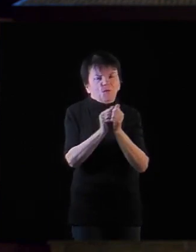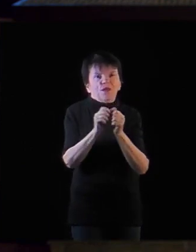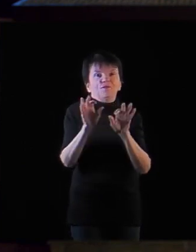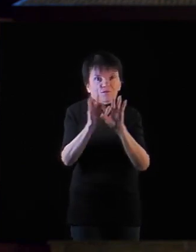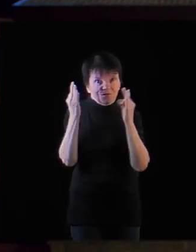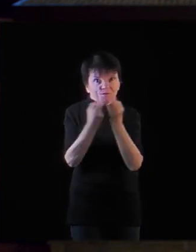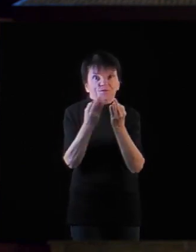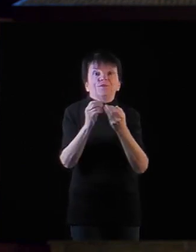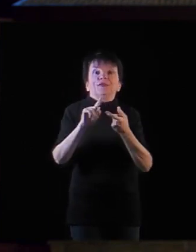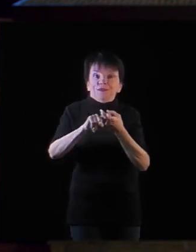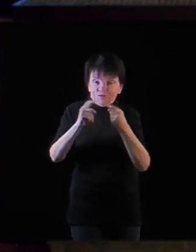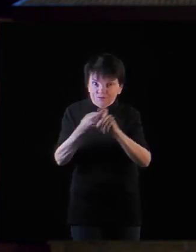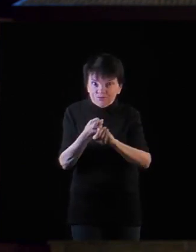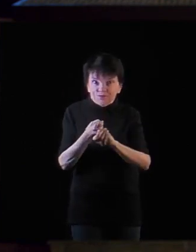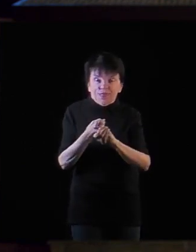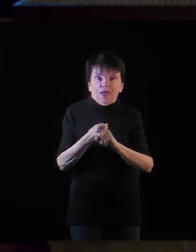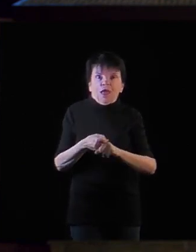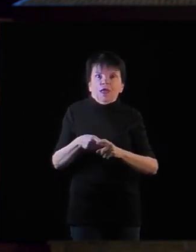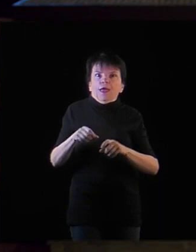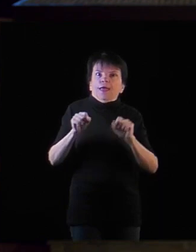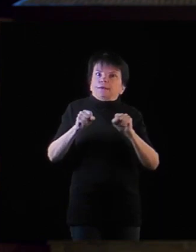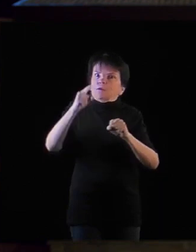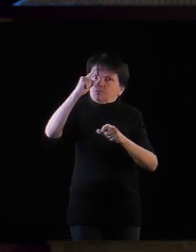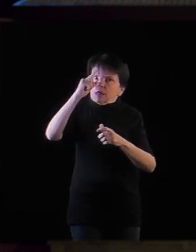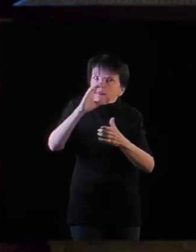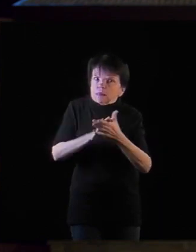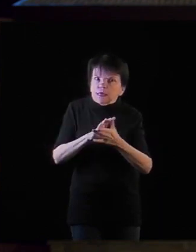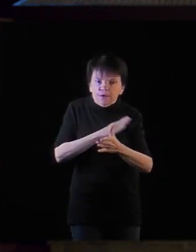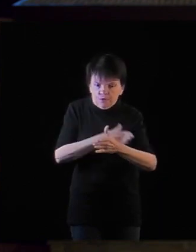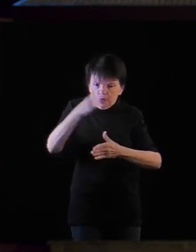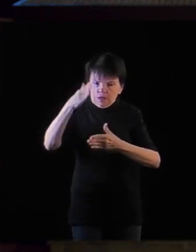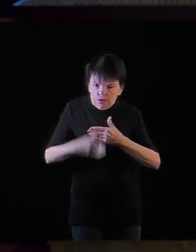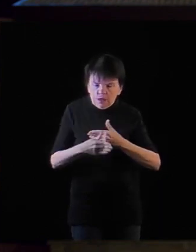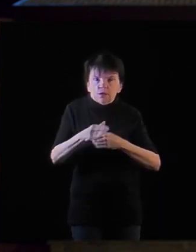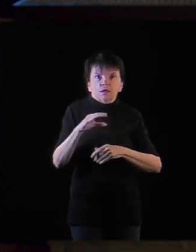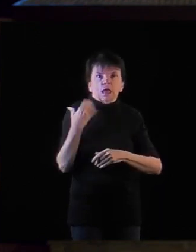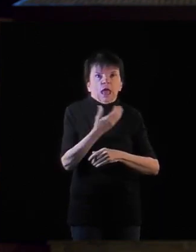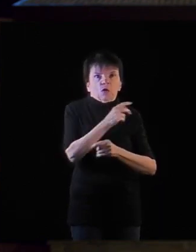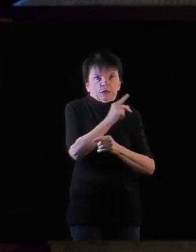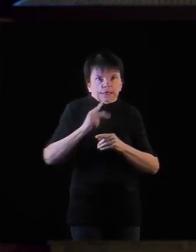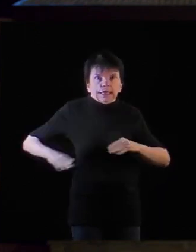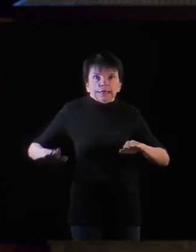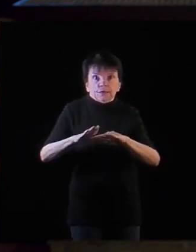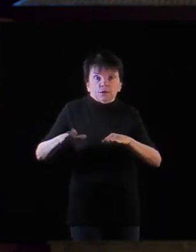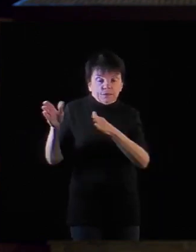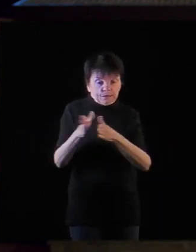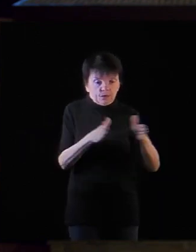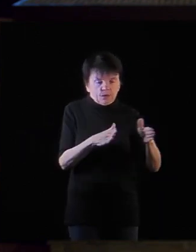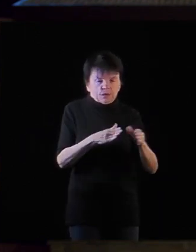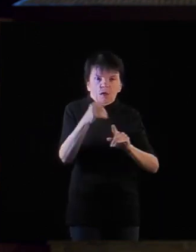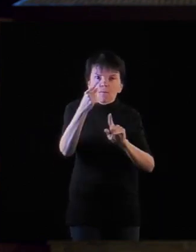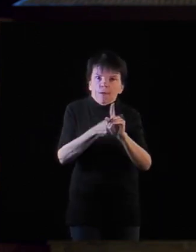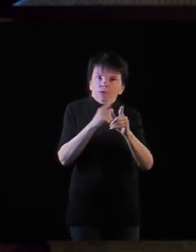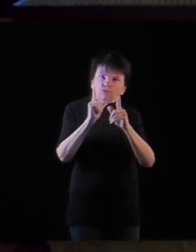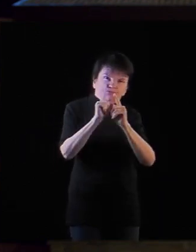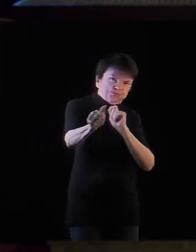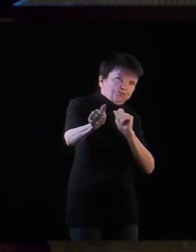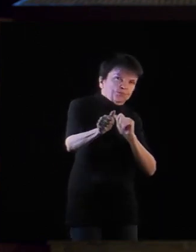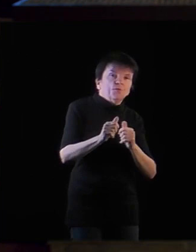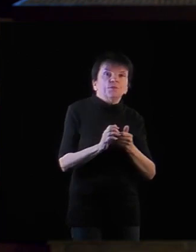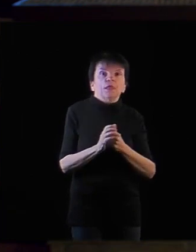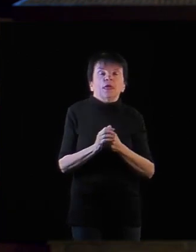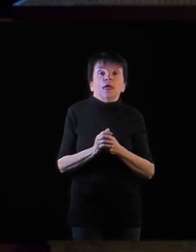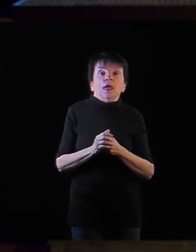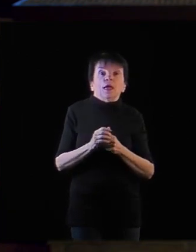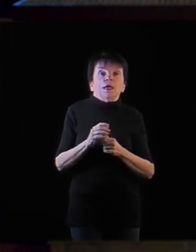friends. Can you guys believe that already wraps up the Kingdom series? This month is just flying by. Speaking of this